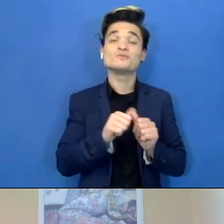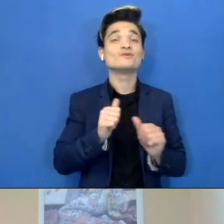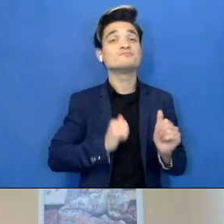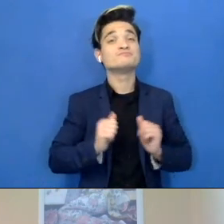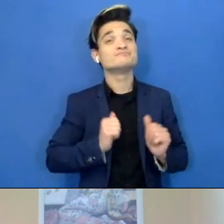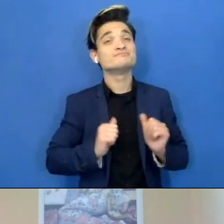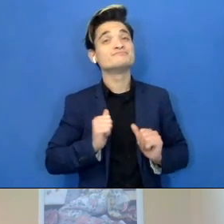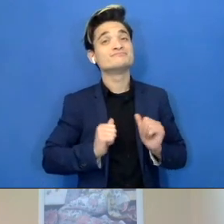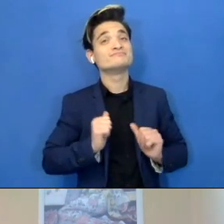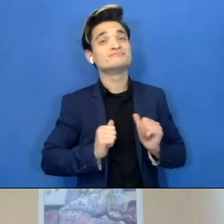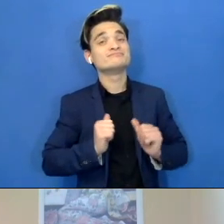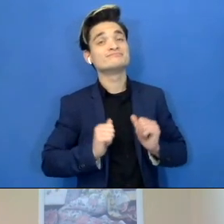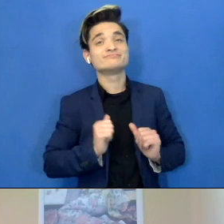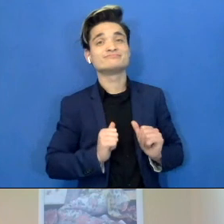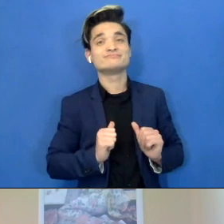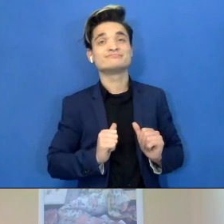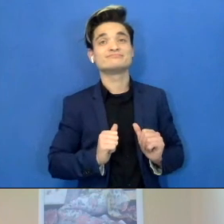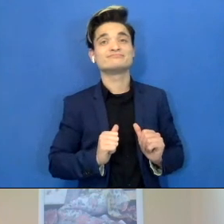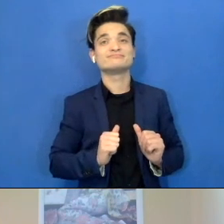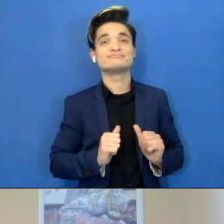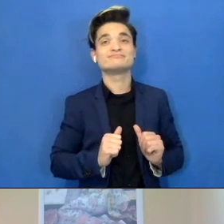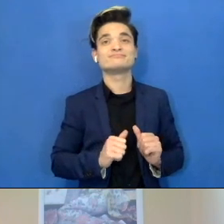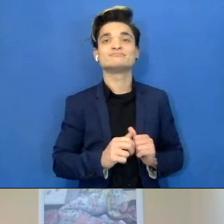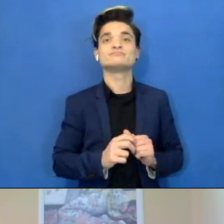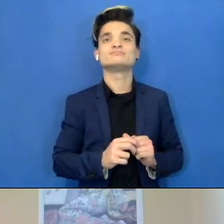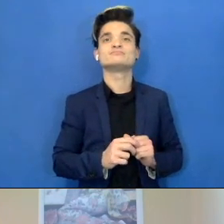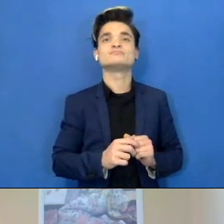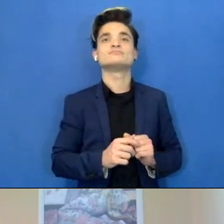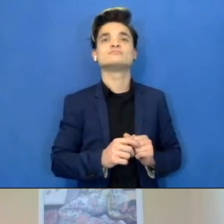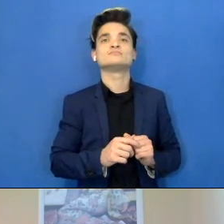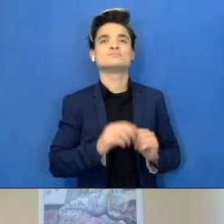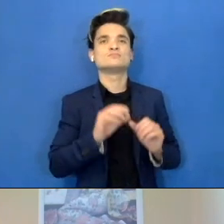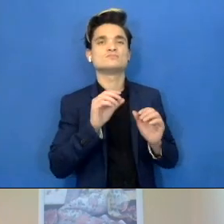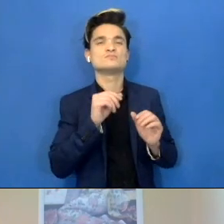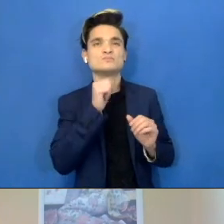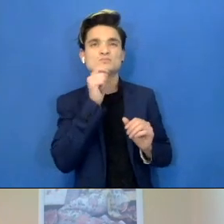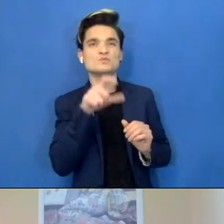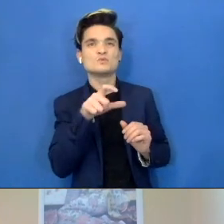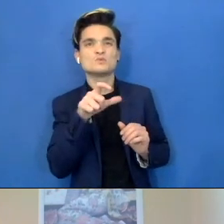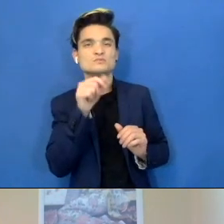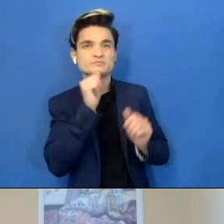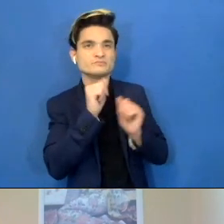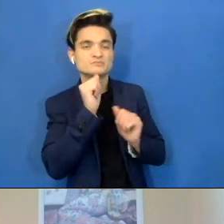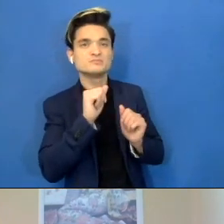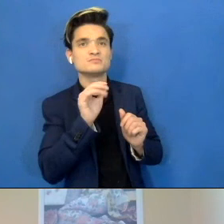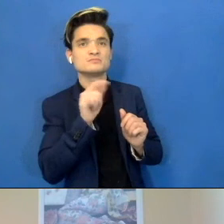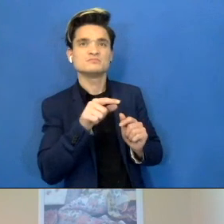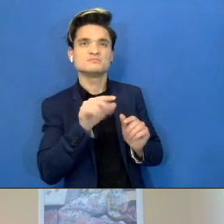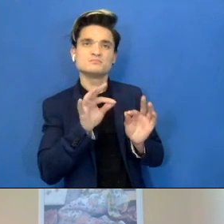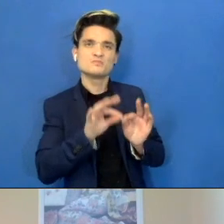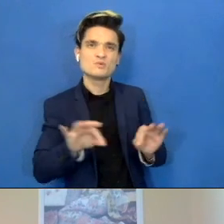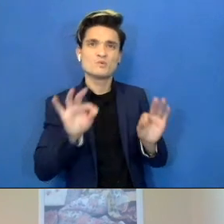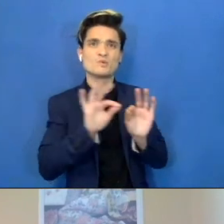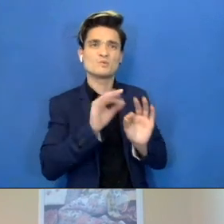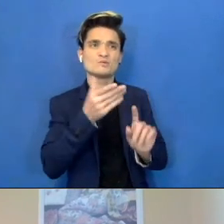it's not, you know, no scene is more important than your well-being. Yeah, no matter what it is, no matter